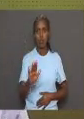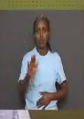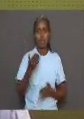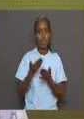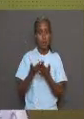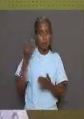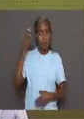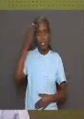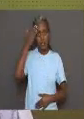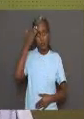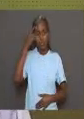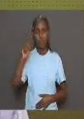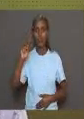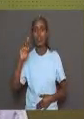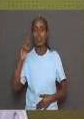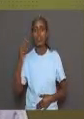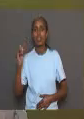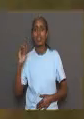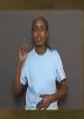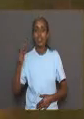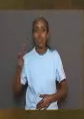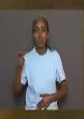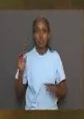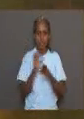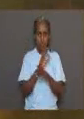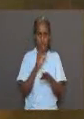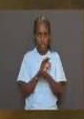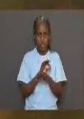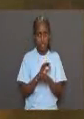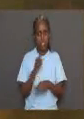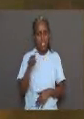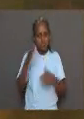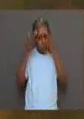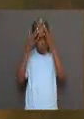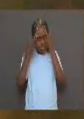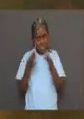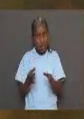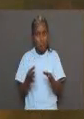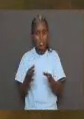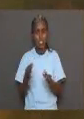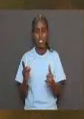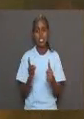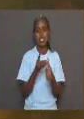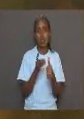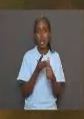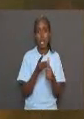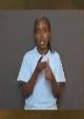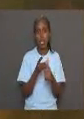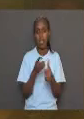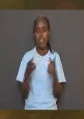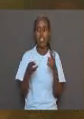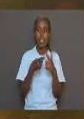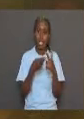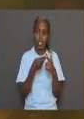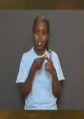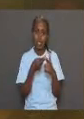knowledge of trigonometric functions. Can you determine the domain,